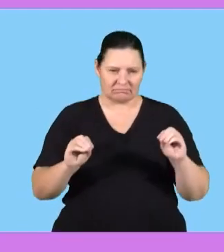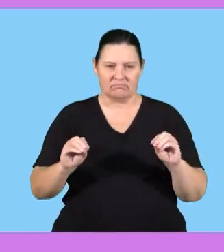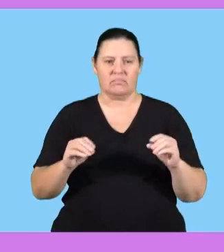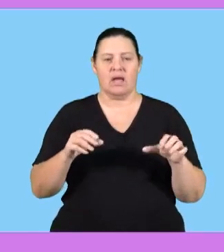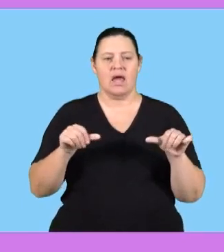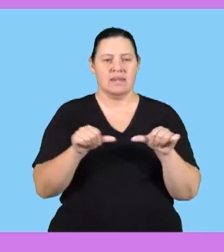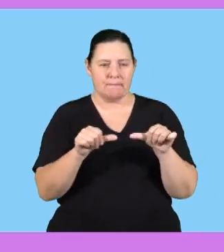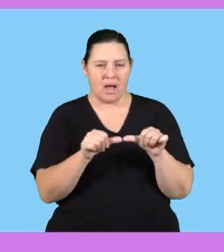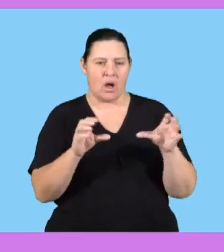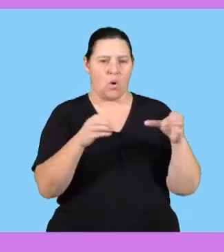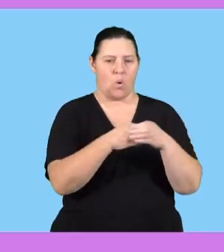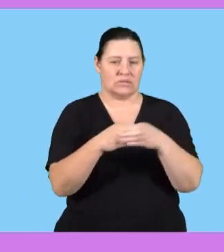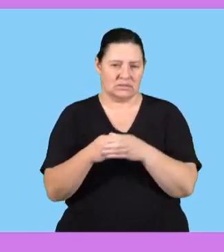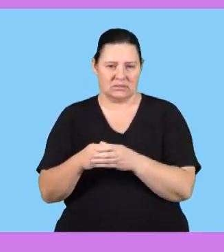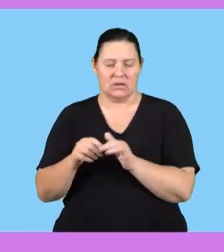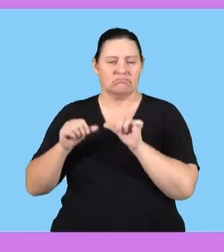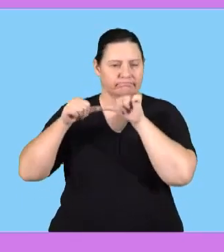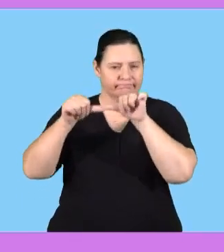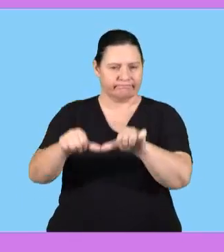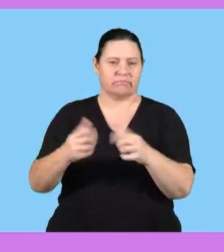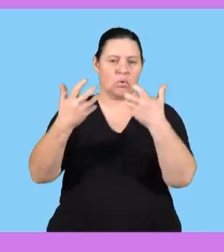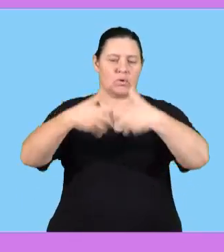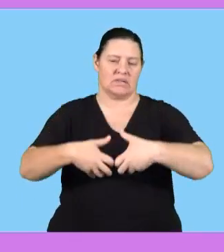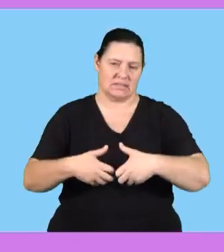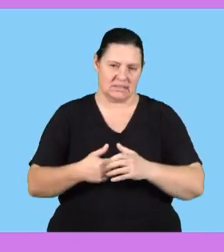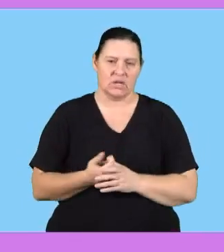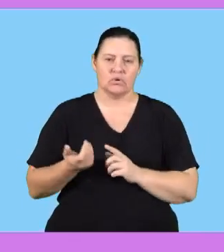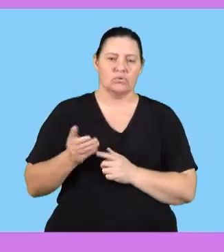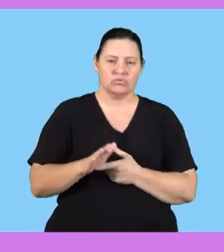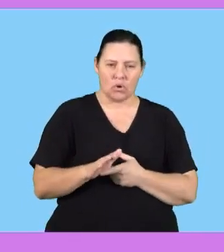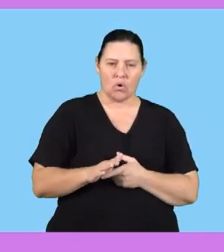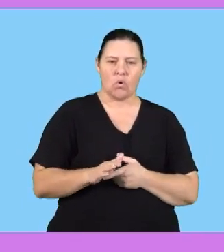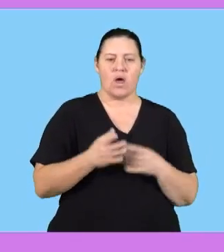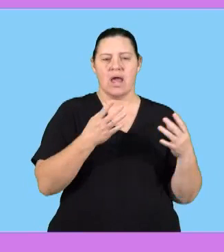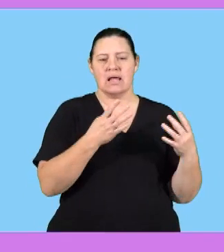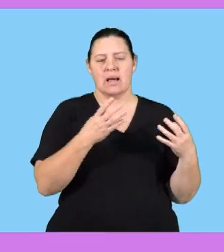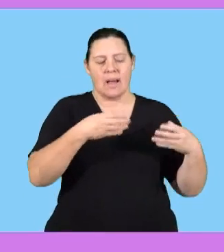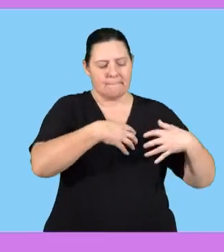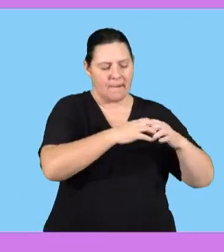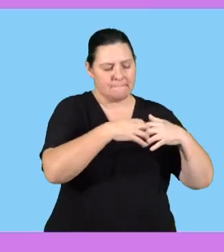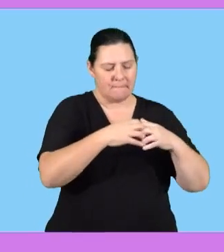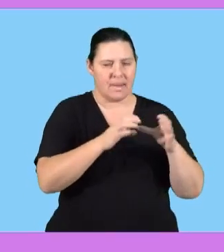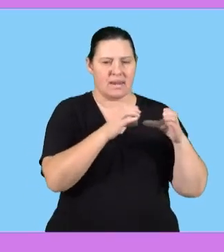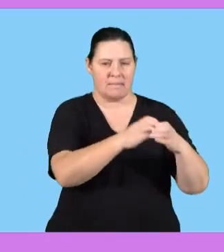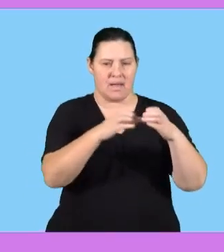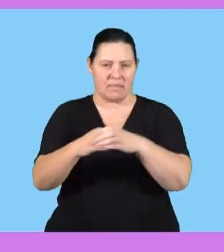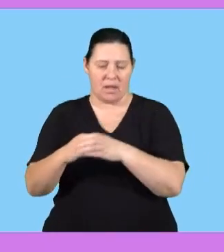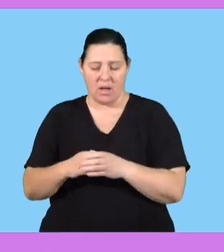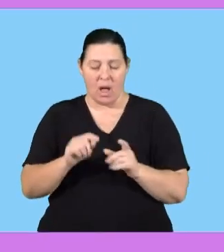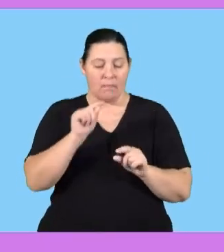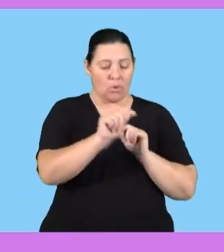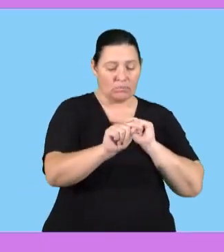plotting ordered number pairs, right, in a coordinate plane to show sets of numerical data points are